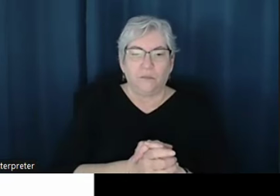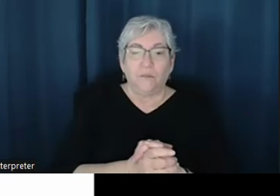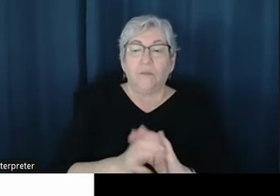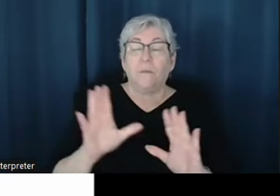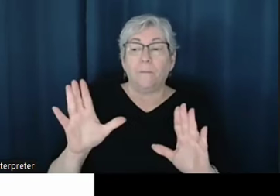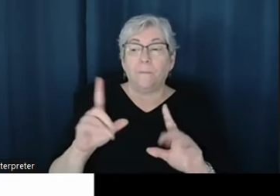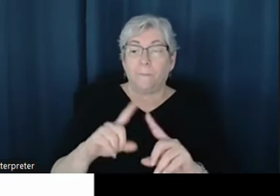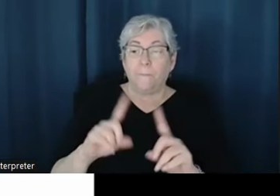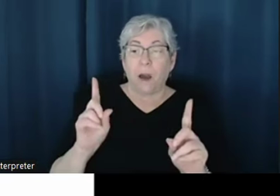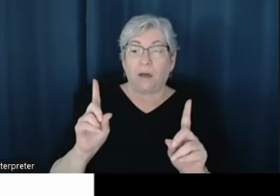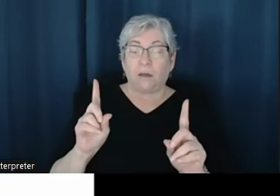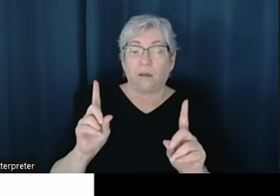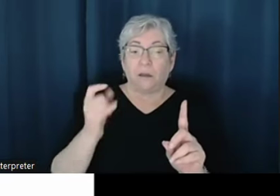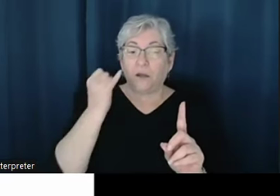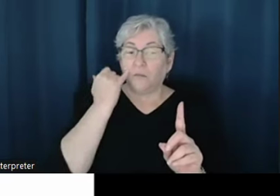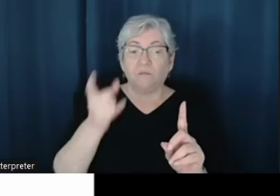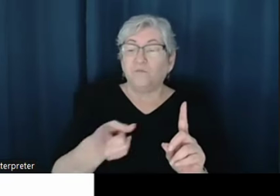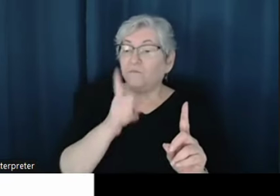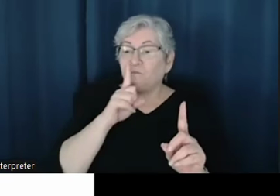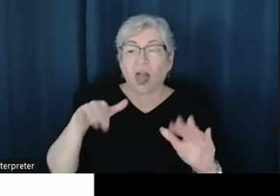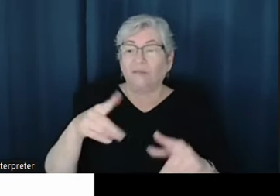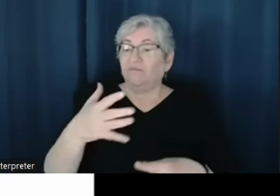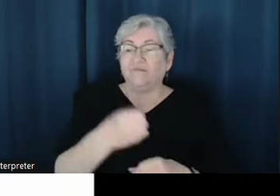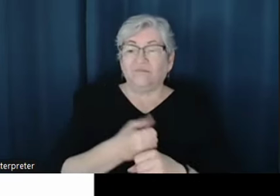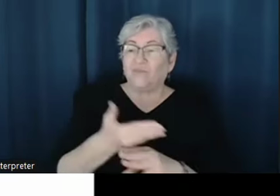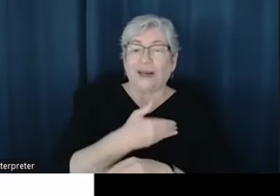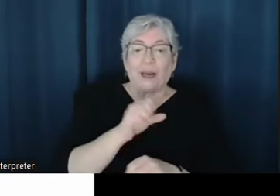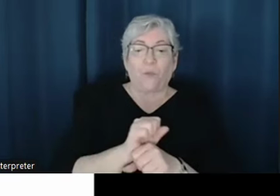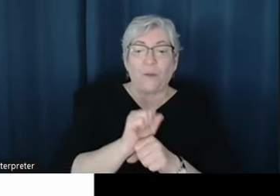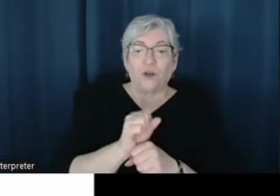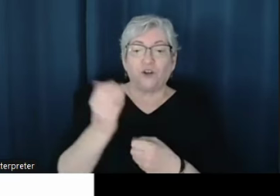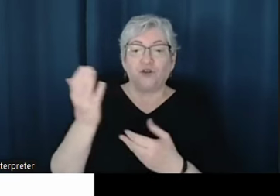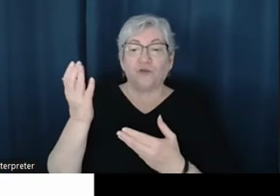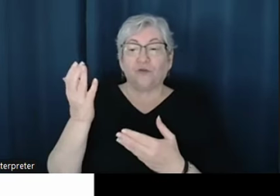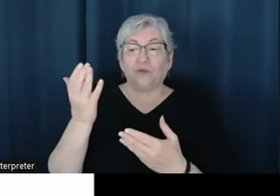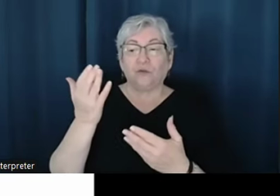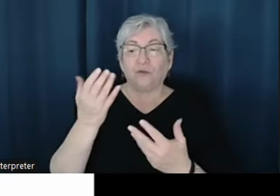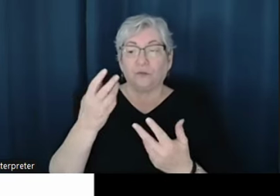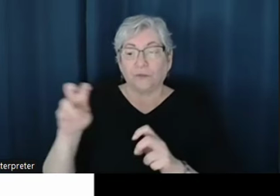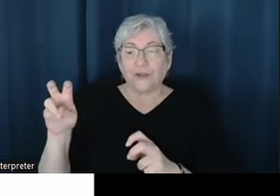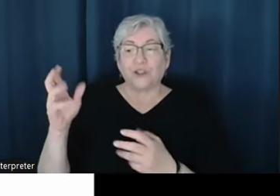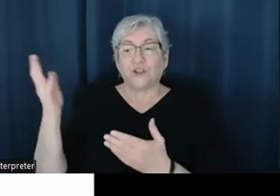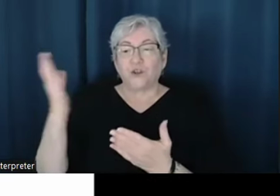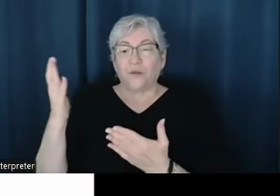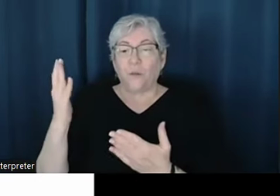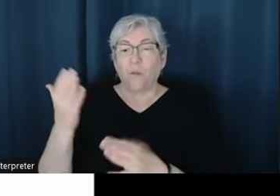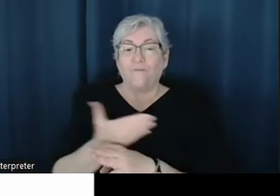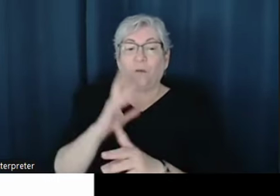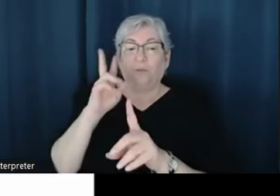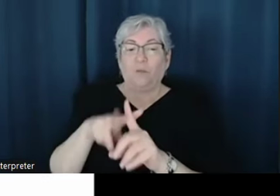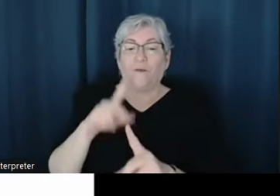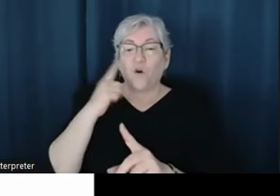However, if you had not already been receiving pre-employment transition services before you applied for the regular